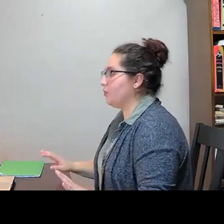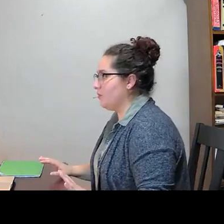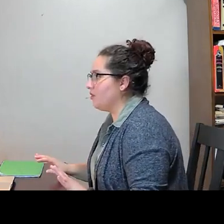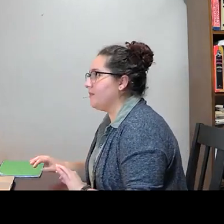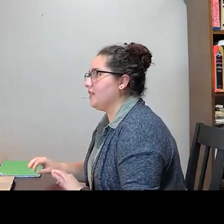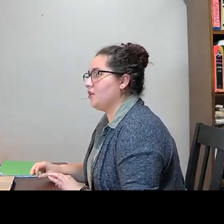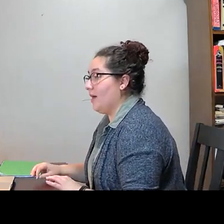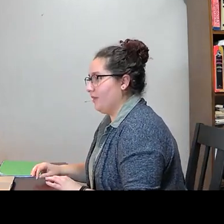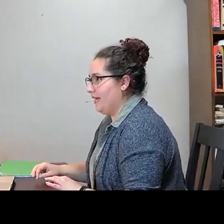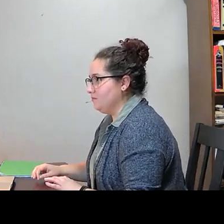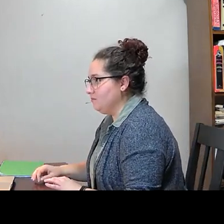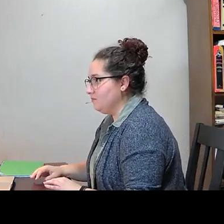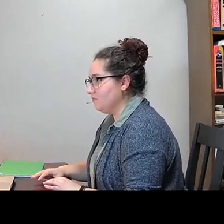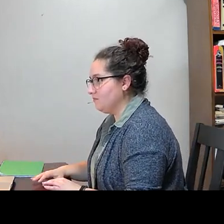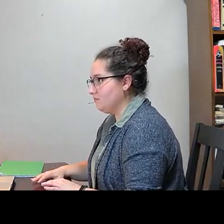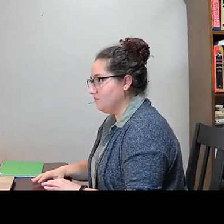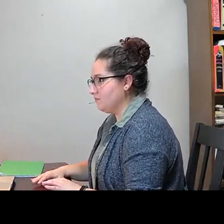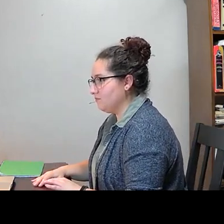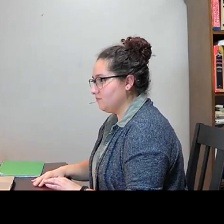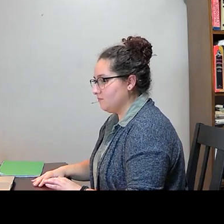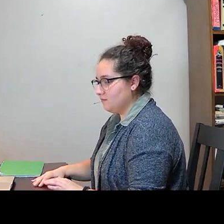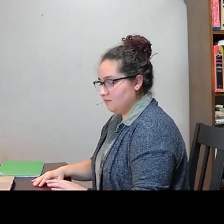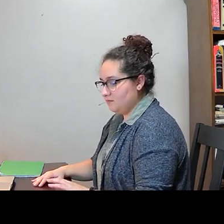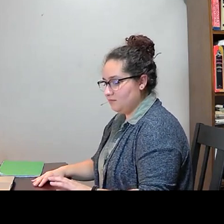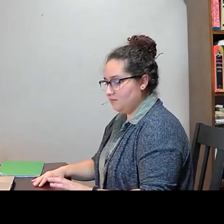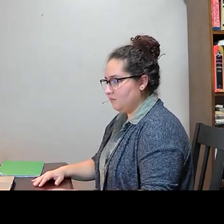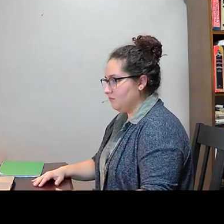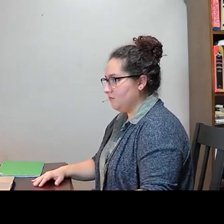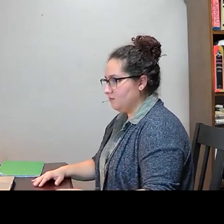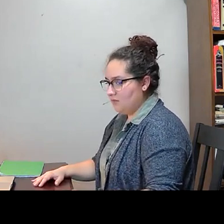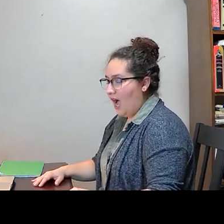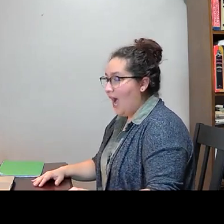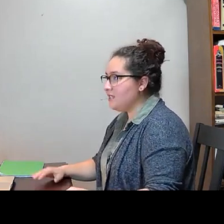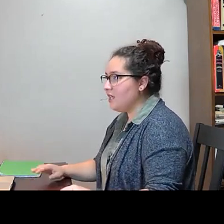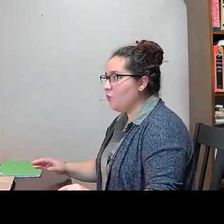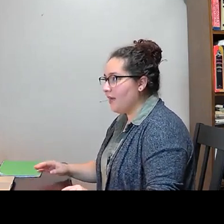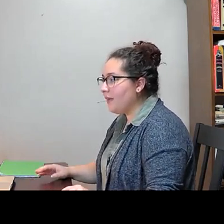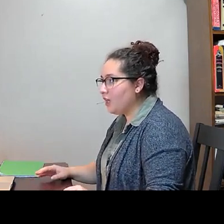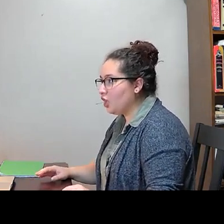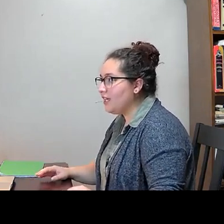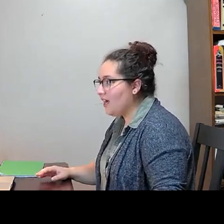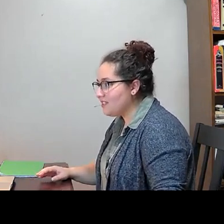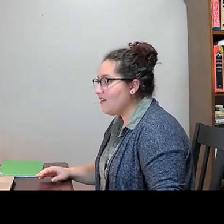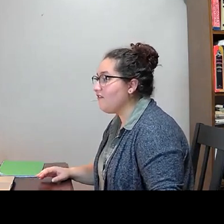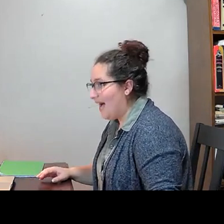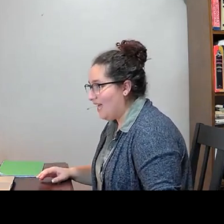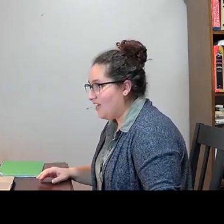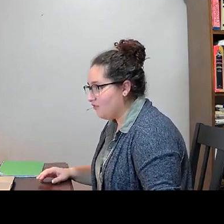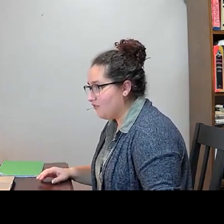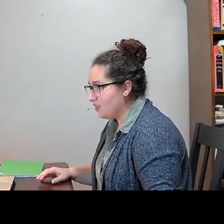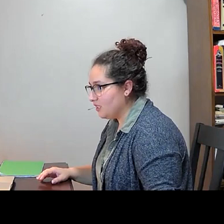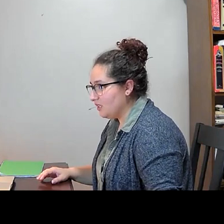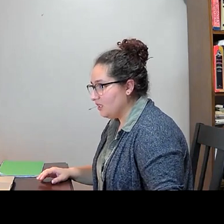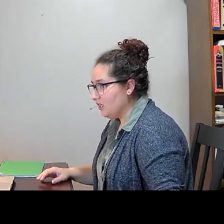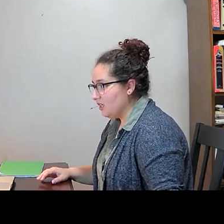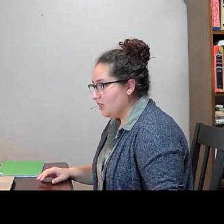You were the one who committed the crime, Brianne. This was your idea, Rachel. I said one banker, not five.